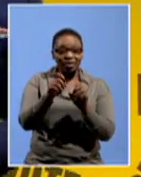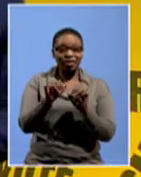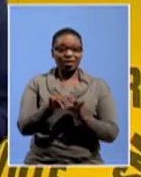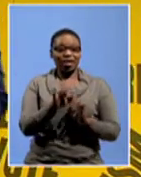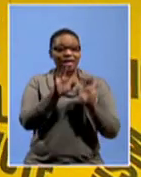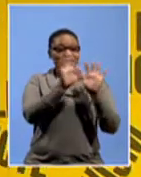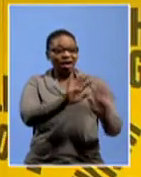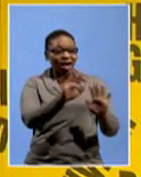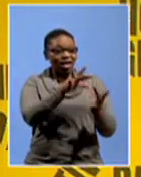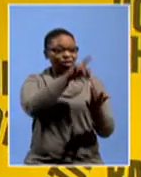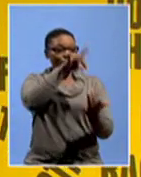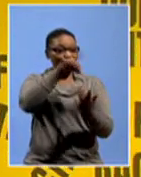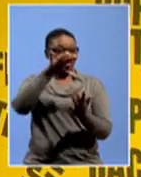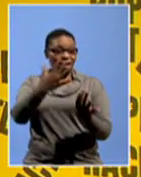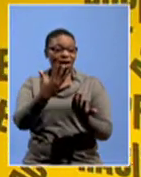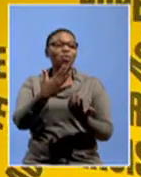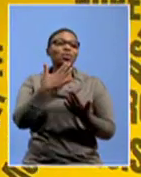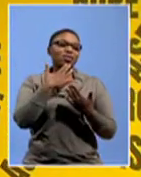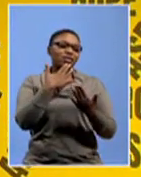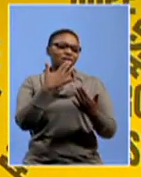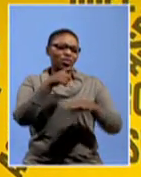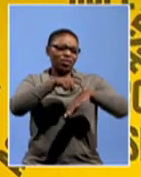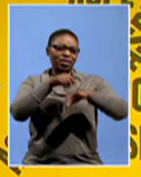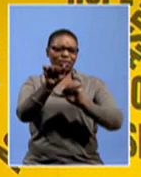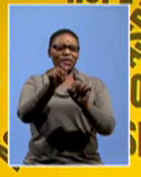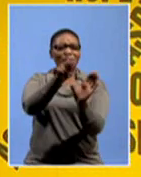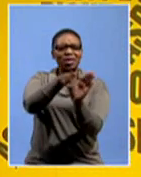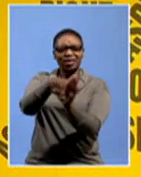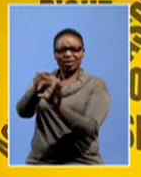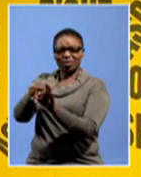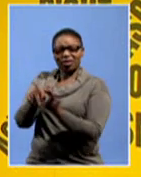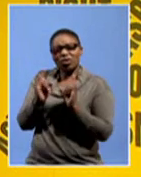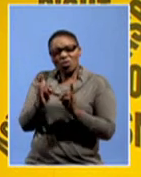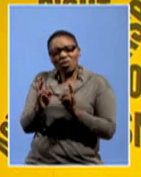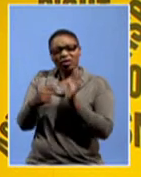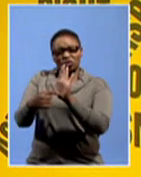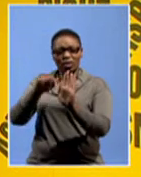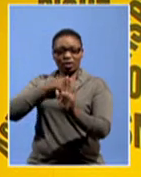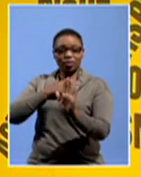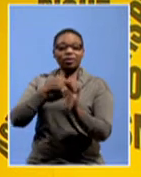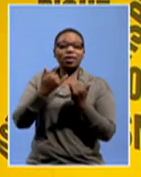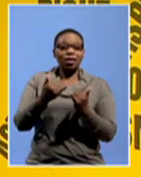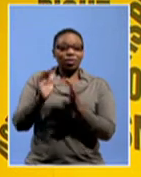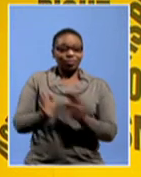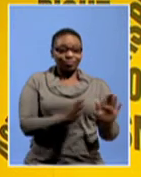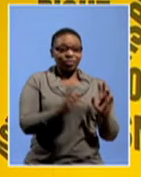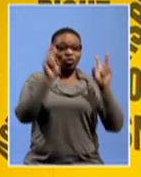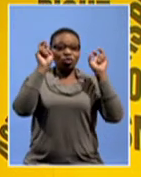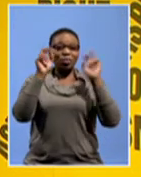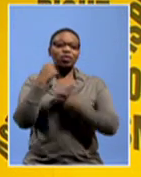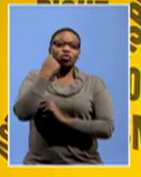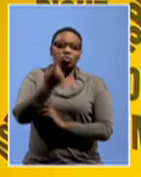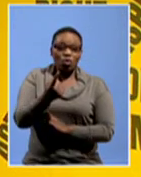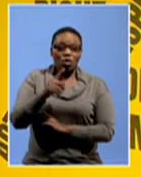are on your screen. We thank you for taking the time to watch and participate in our show. Now, on tomorrow's show, we're asking, do